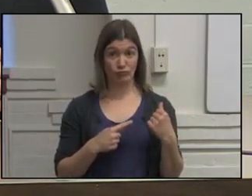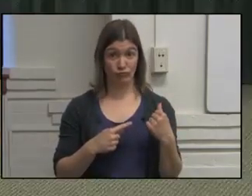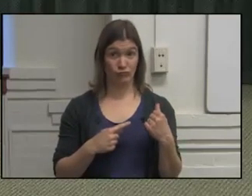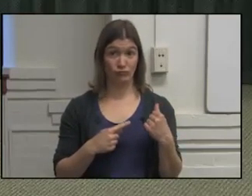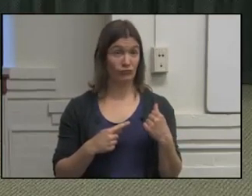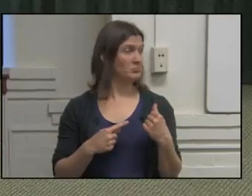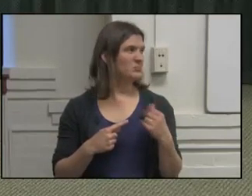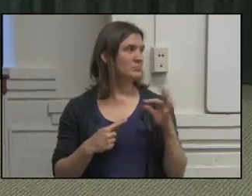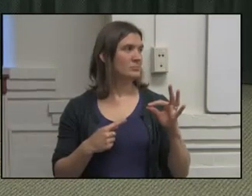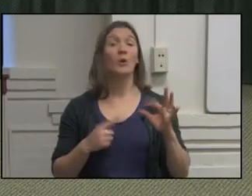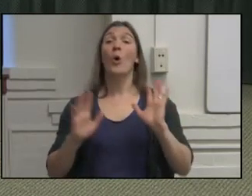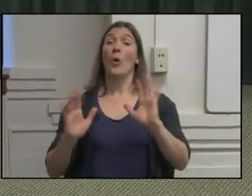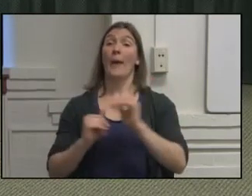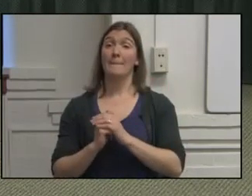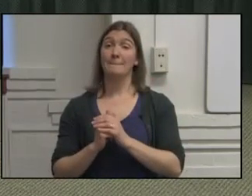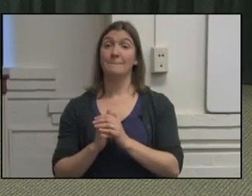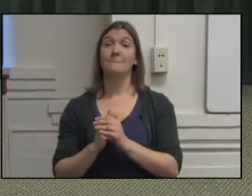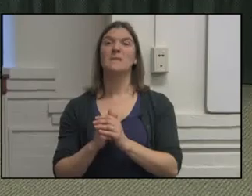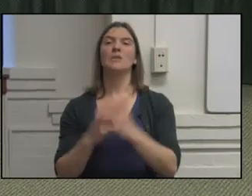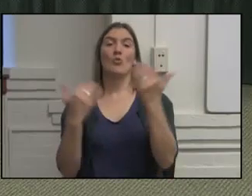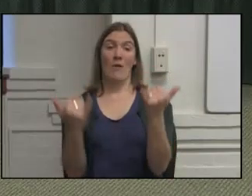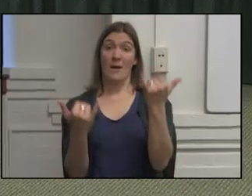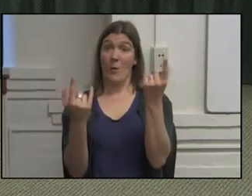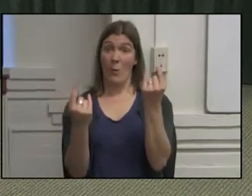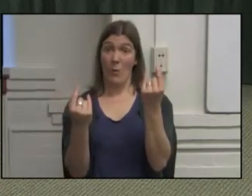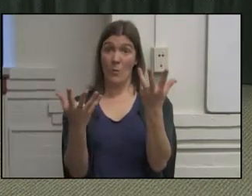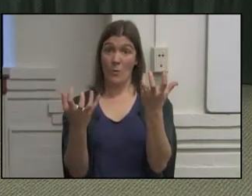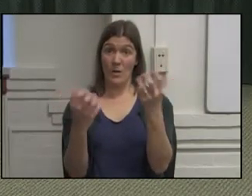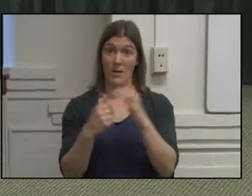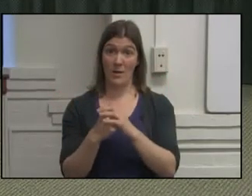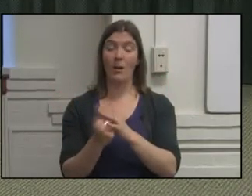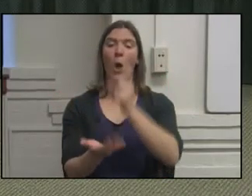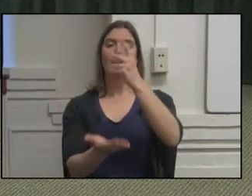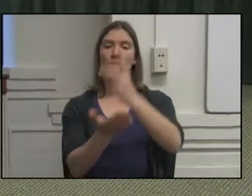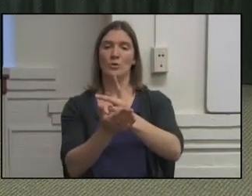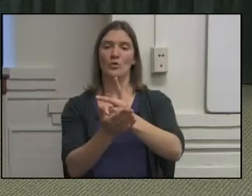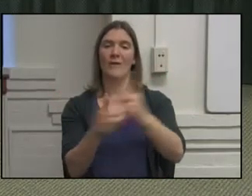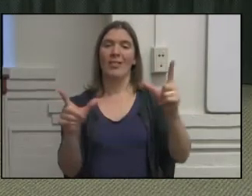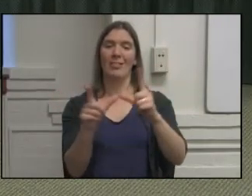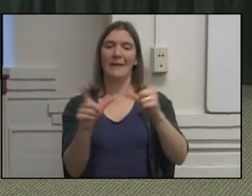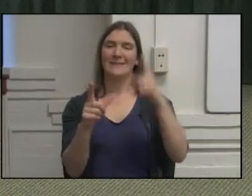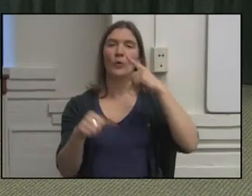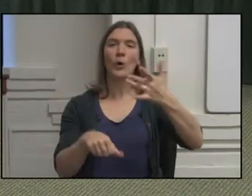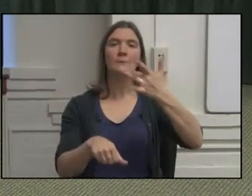Yeah, okay. It's all in order. Great. Okay, so we are looking at approving licenses